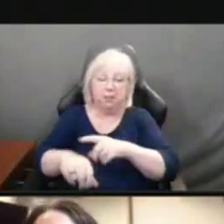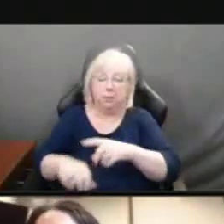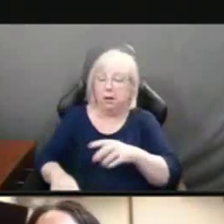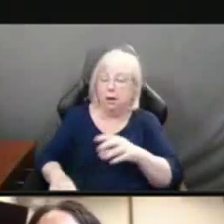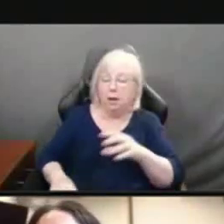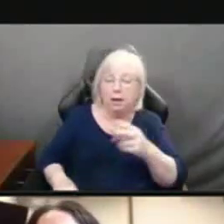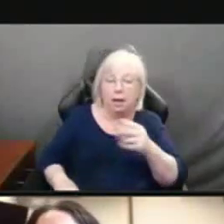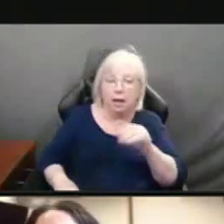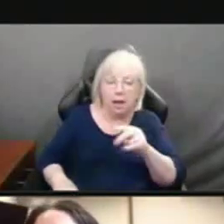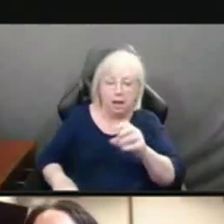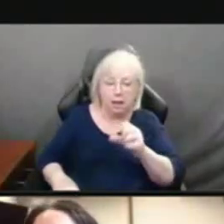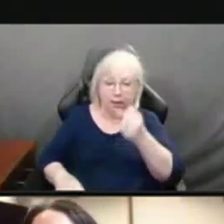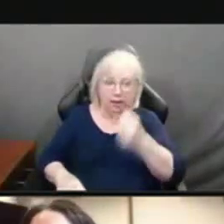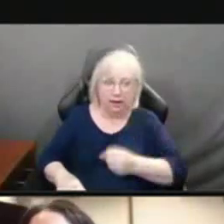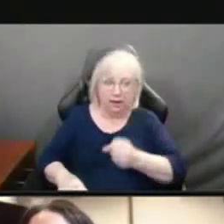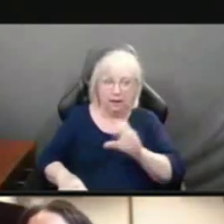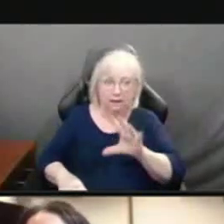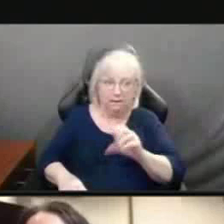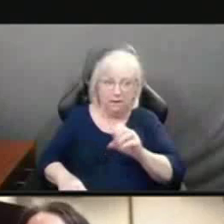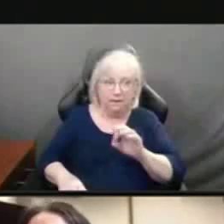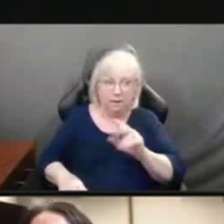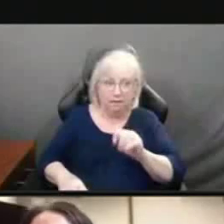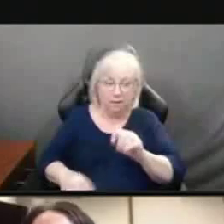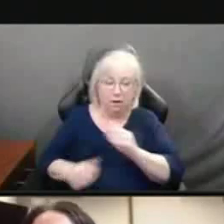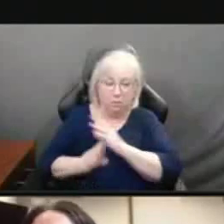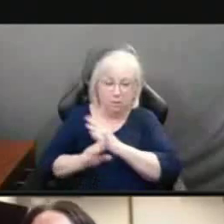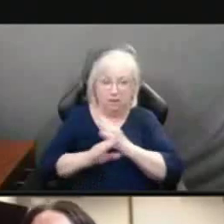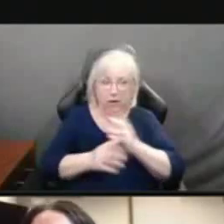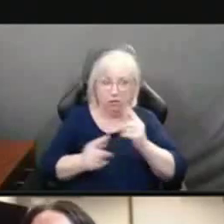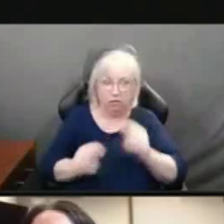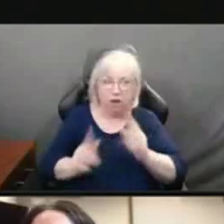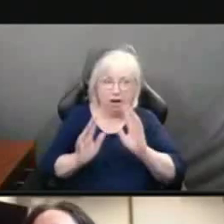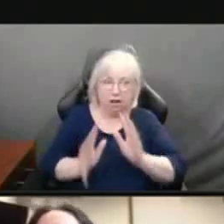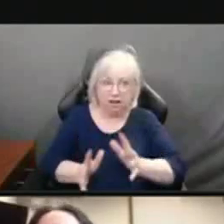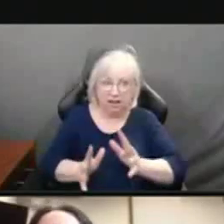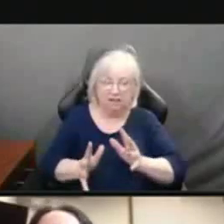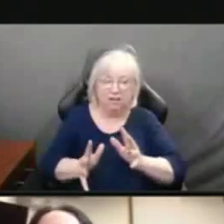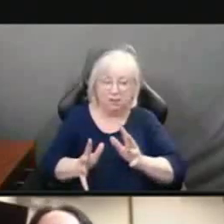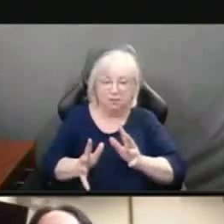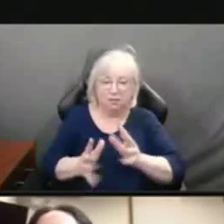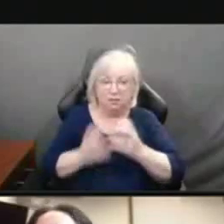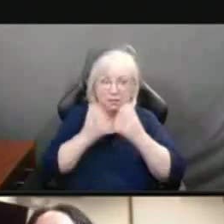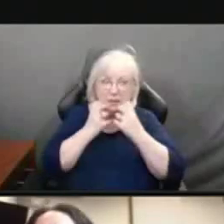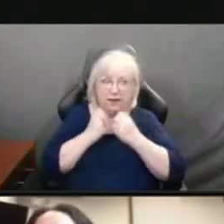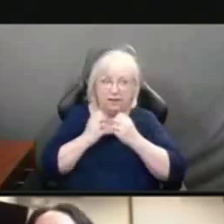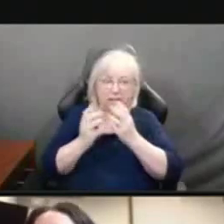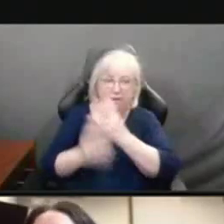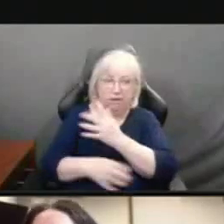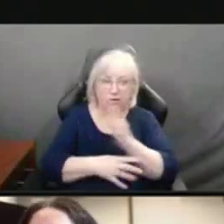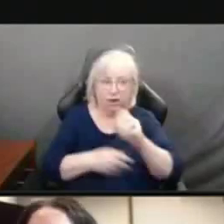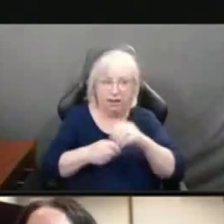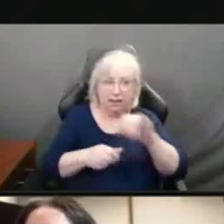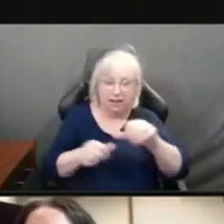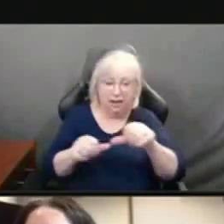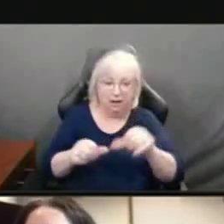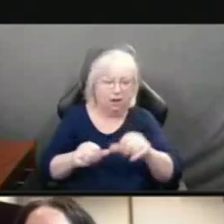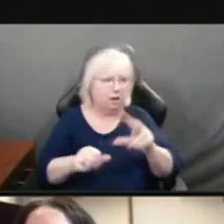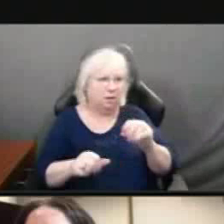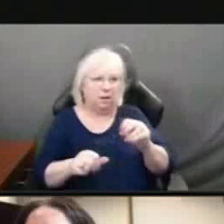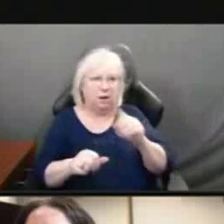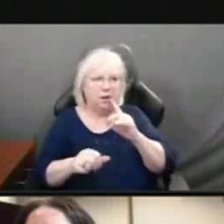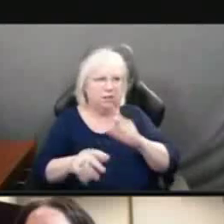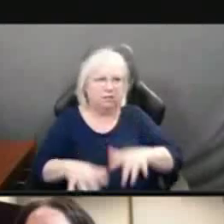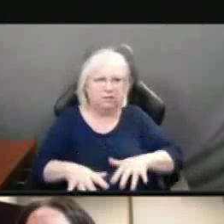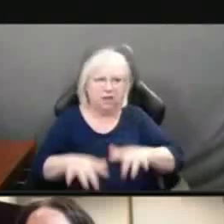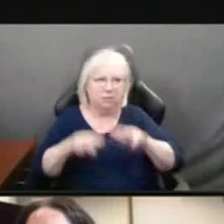southern 50-foot buffer that you're talking about, are you going to try to leave the trees preserved in that area as well? No, it's floodplain land. I